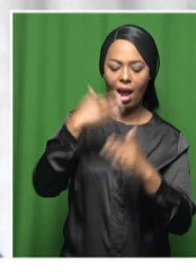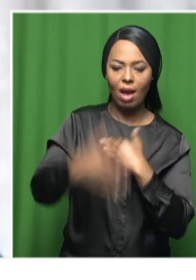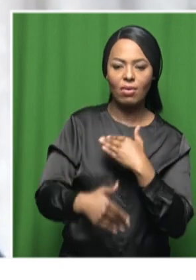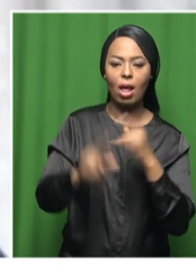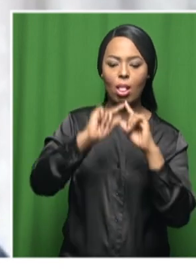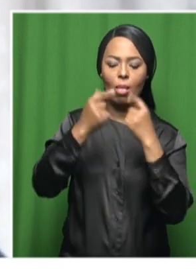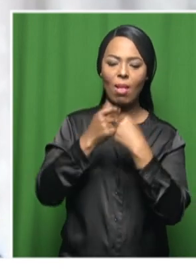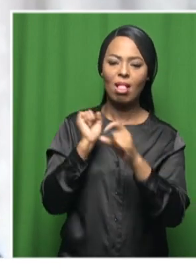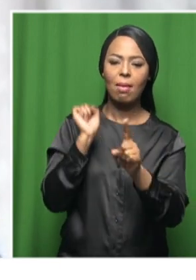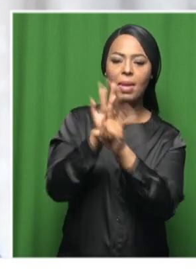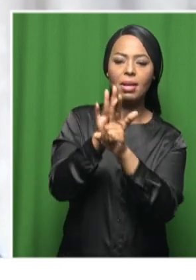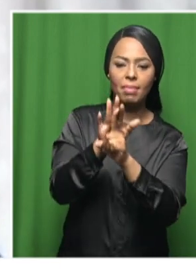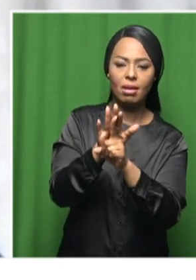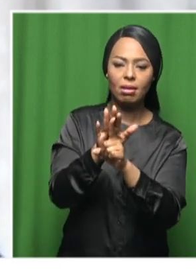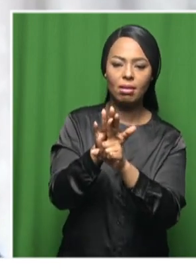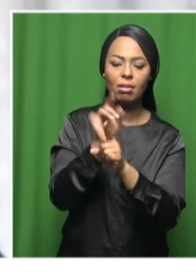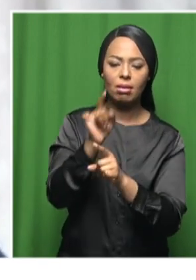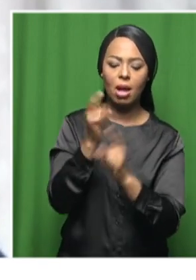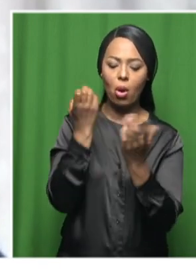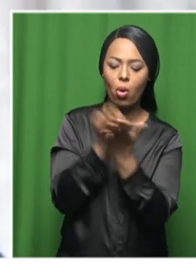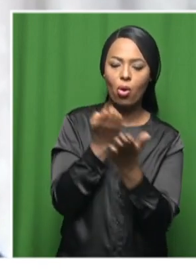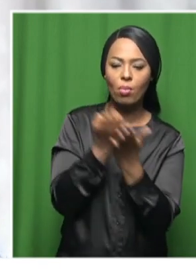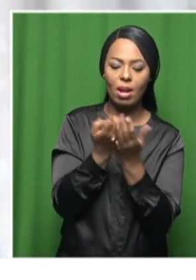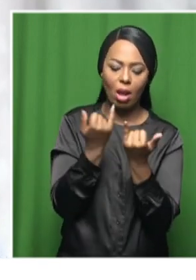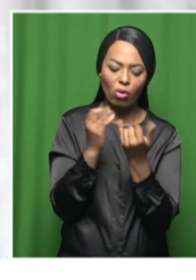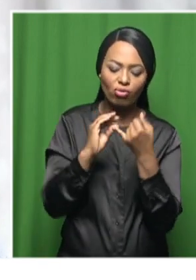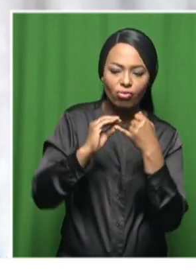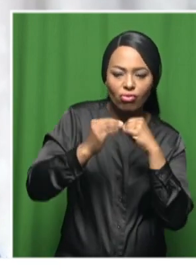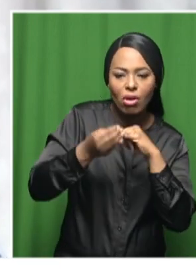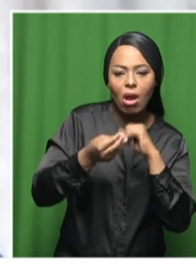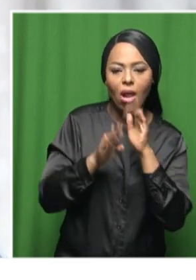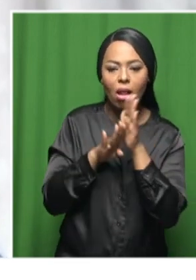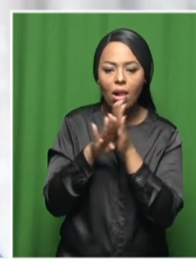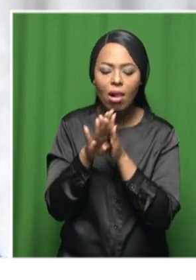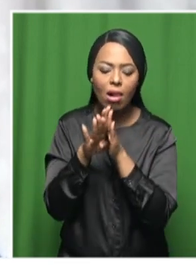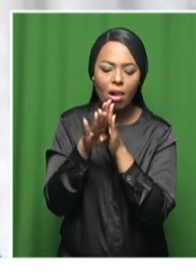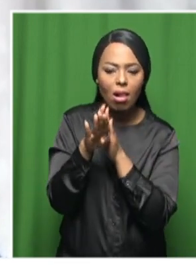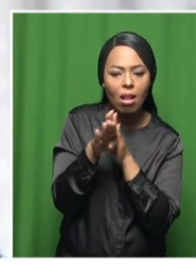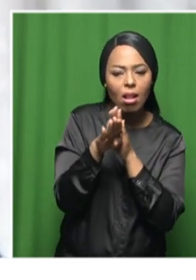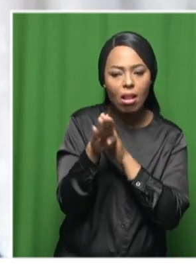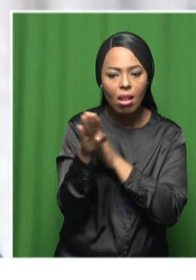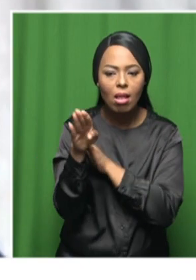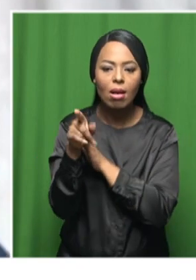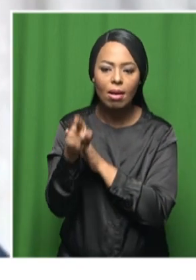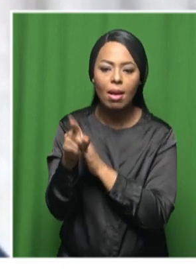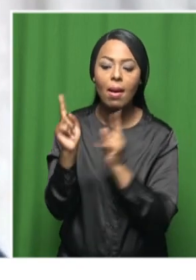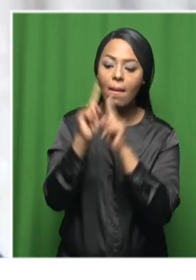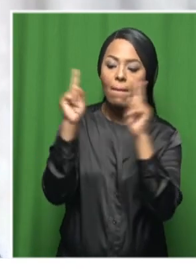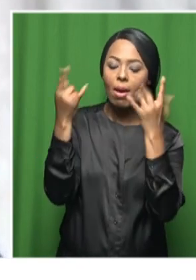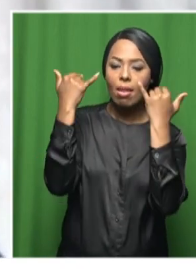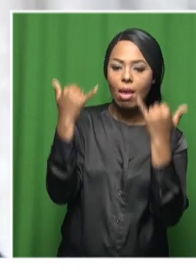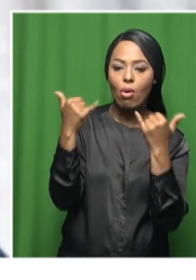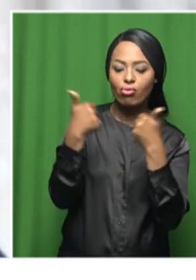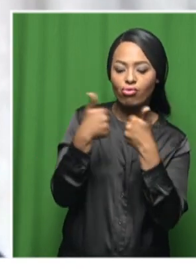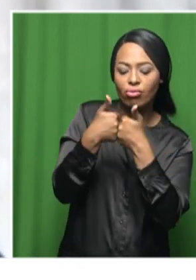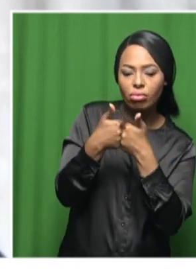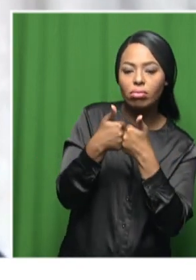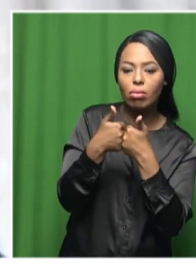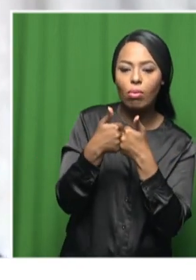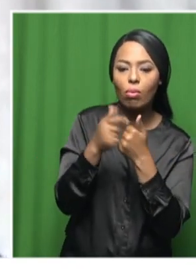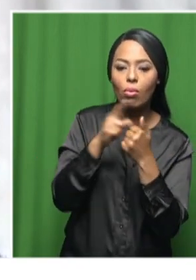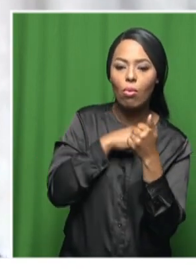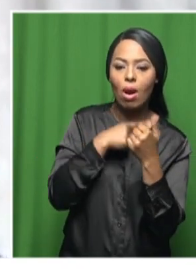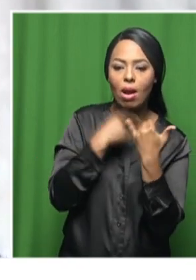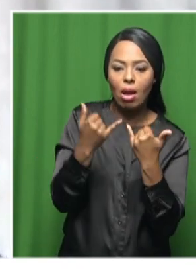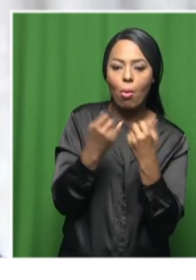many economies are starting to restore, but a crisis in the sense that it's becoming